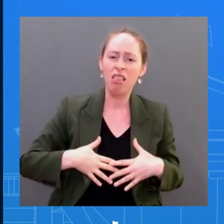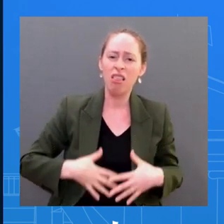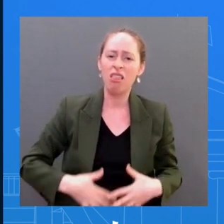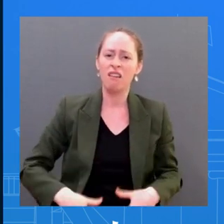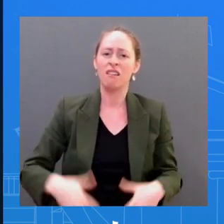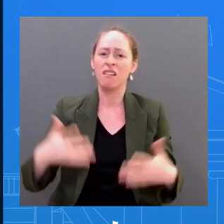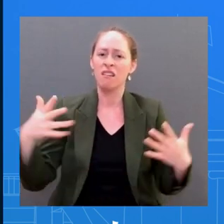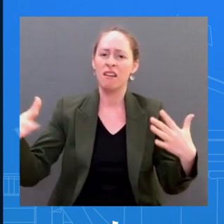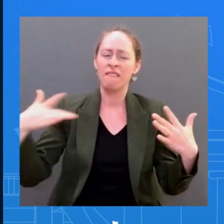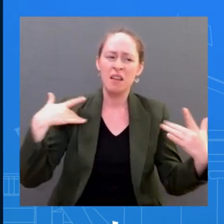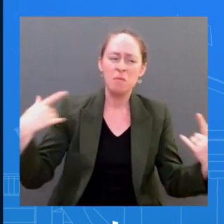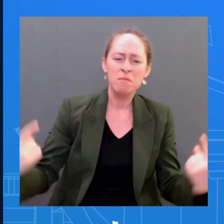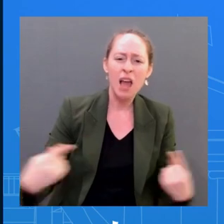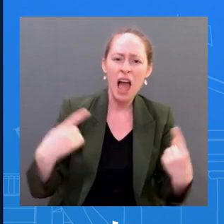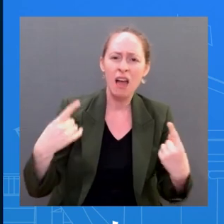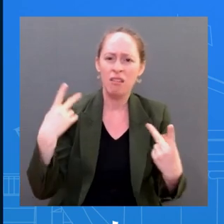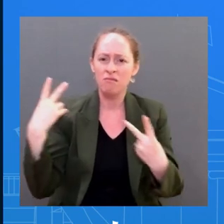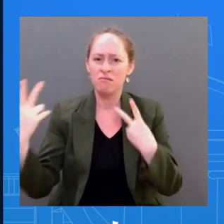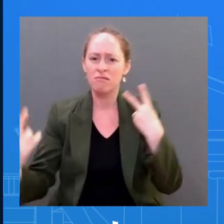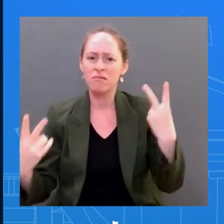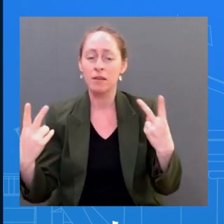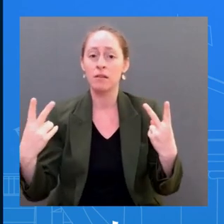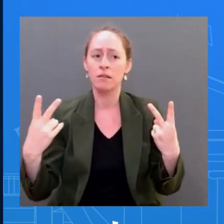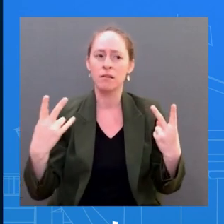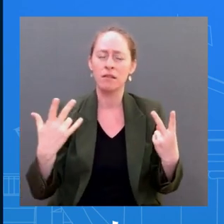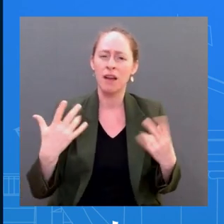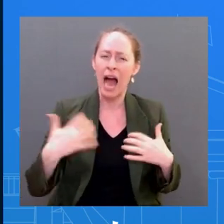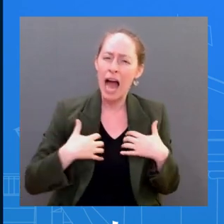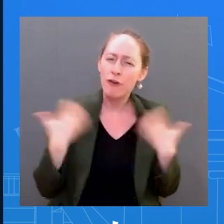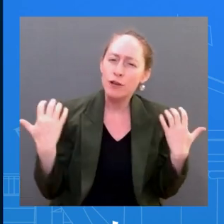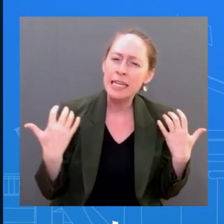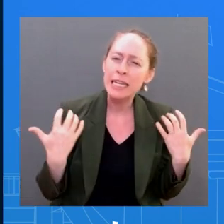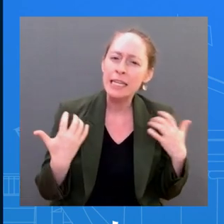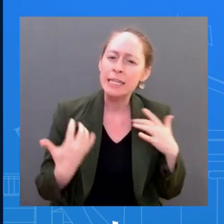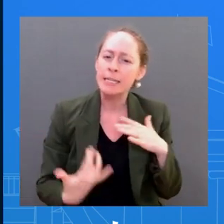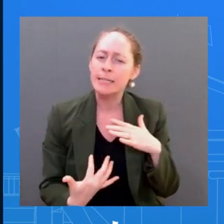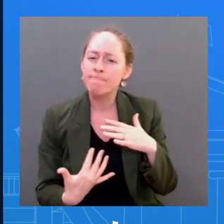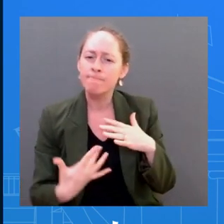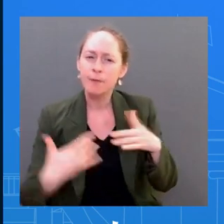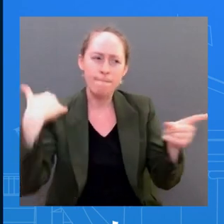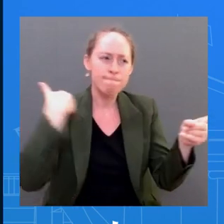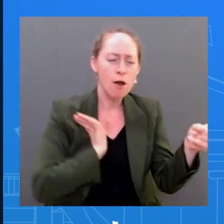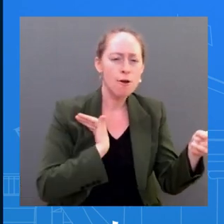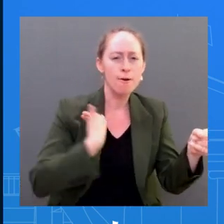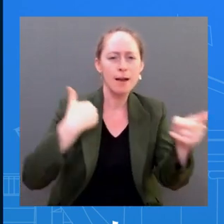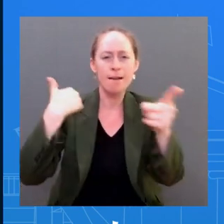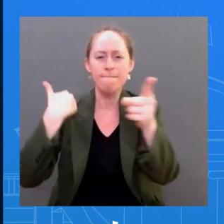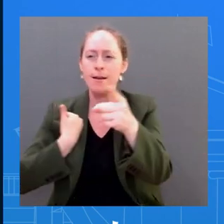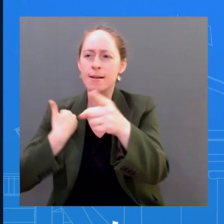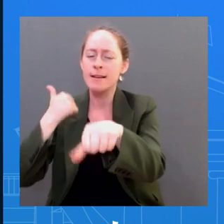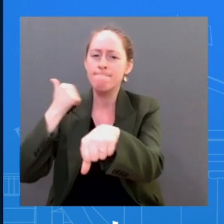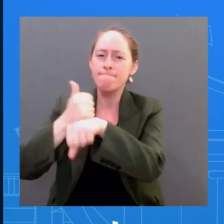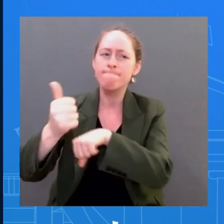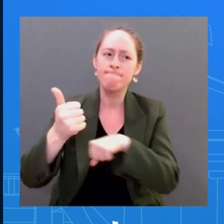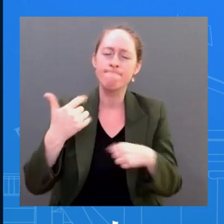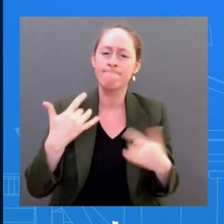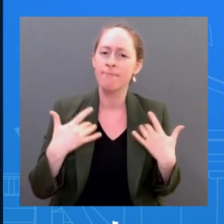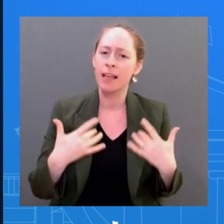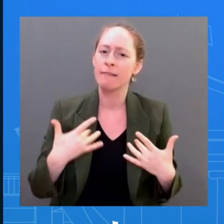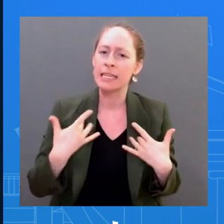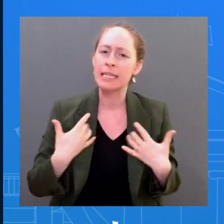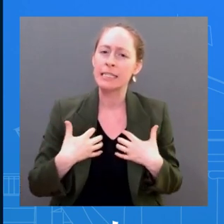disillusion, anger, blame, sadness, loss of lives, and dreams halted. We saw ministries, we